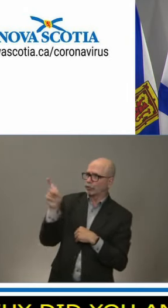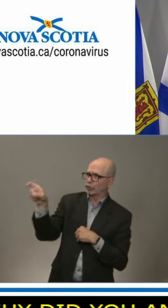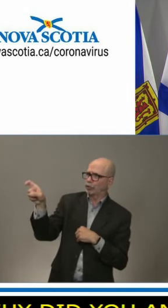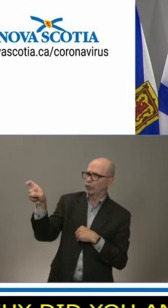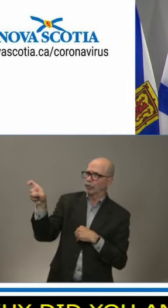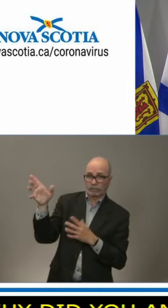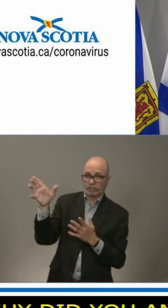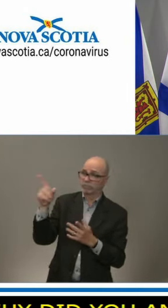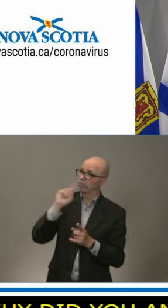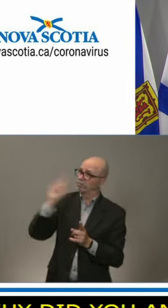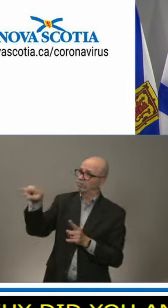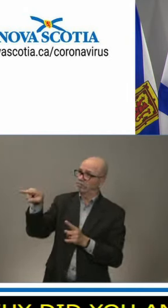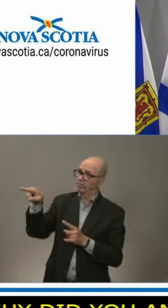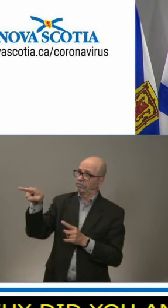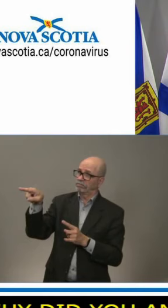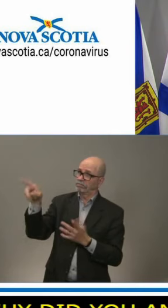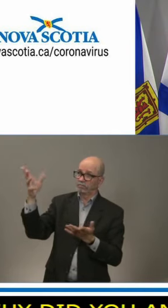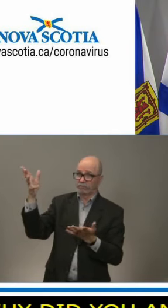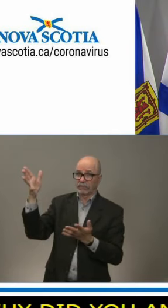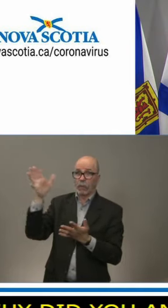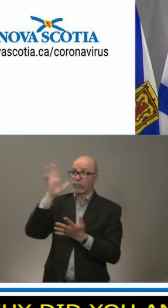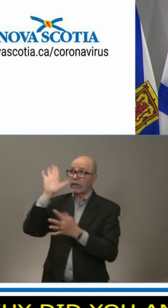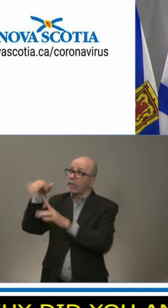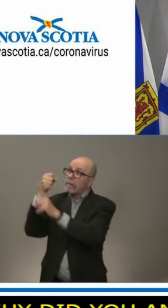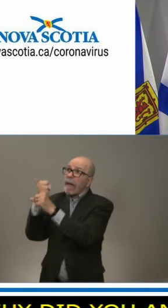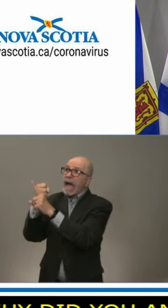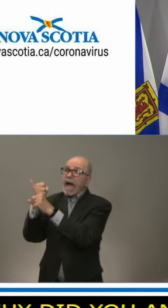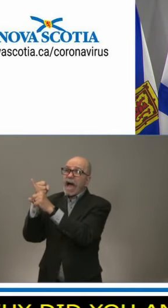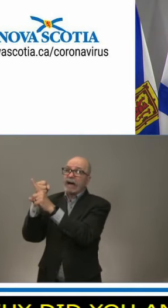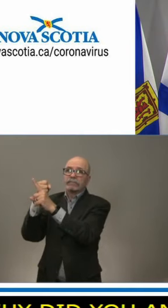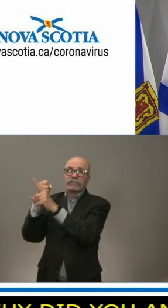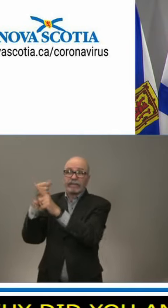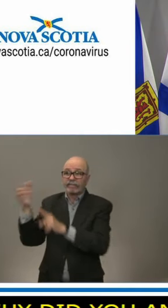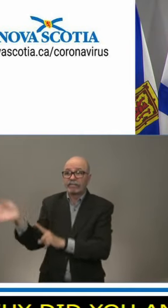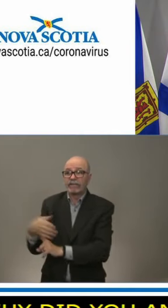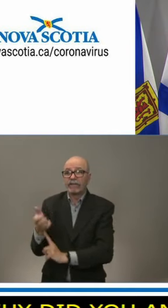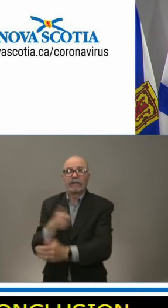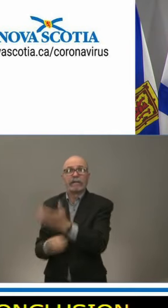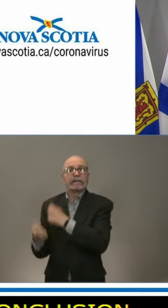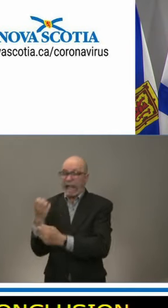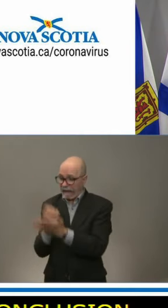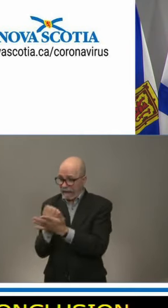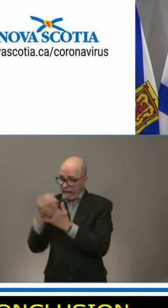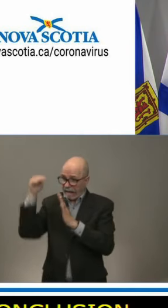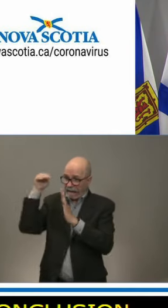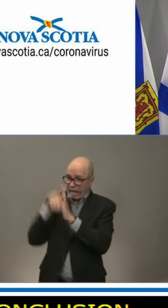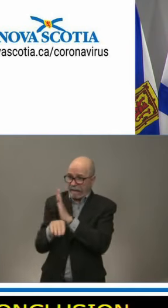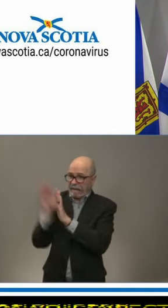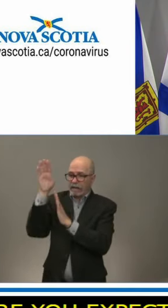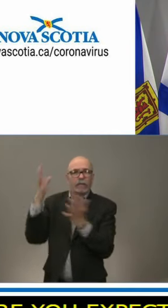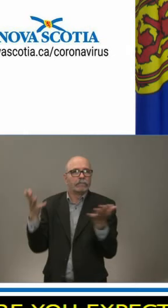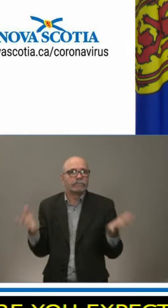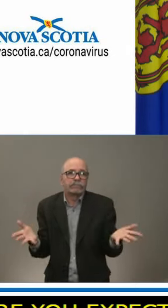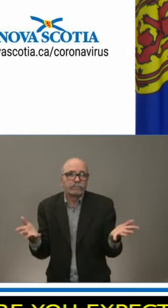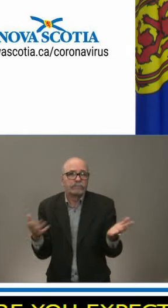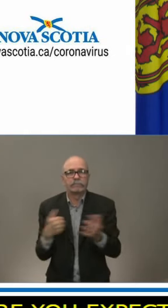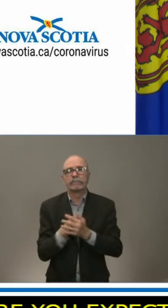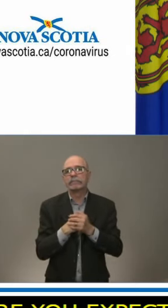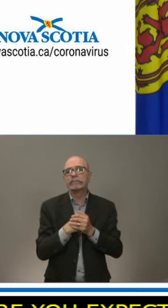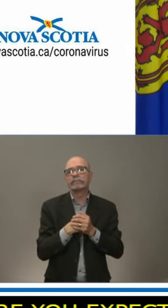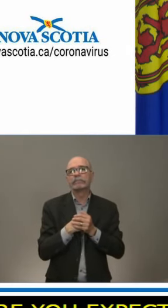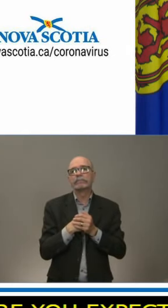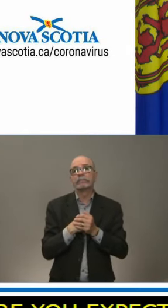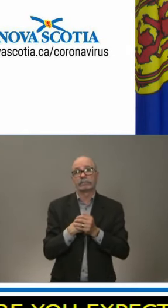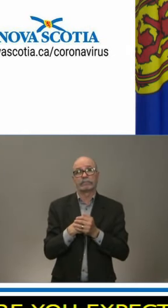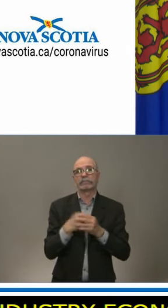on the fishing industry economy? That was always the case if someone was coming into work in our